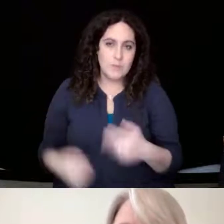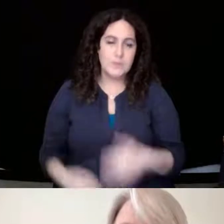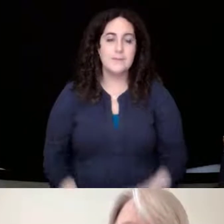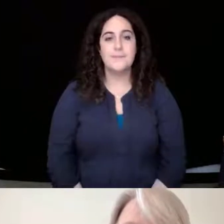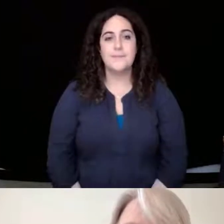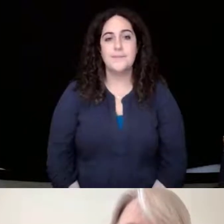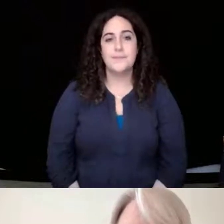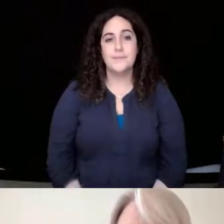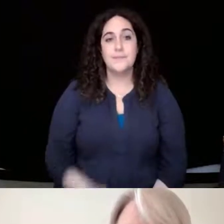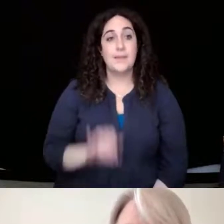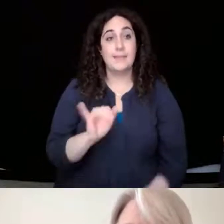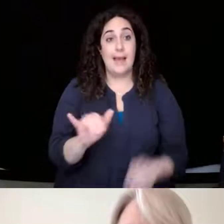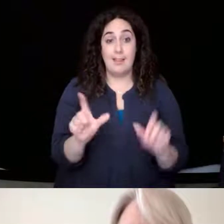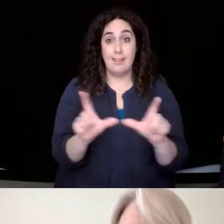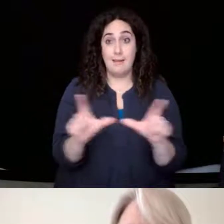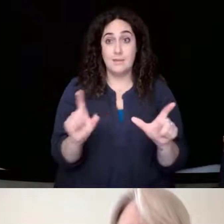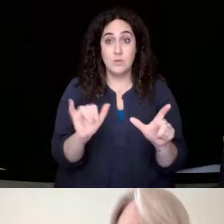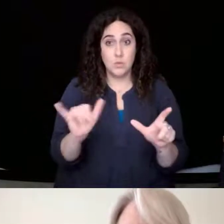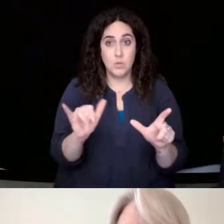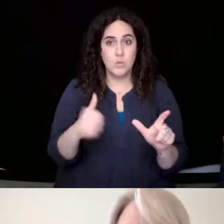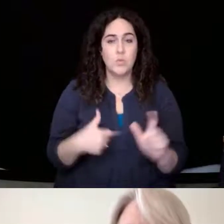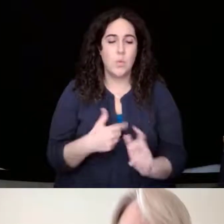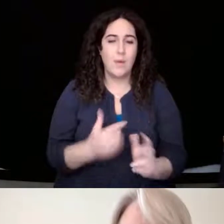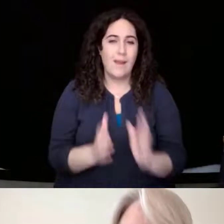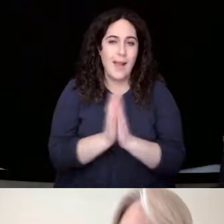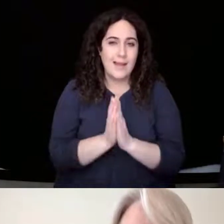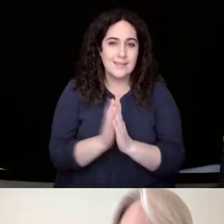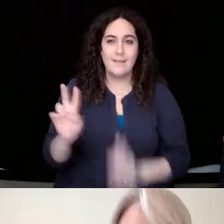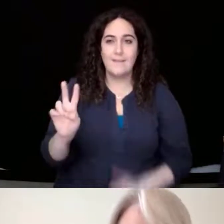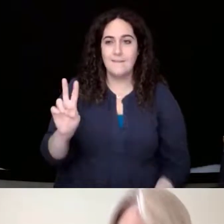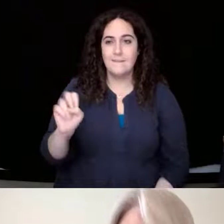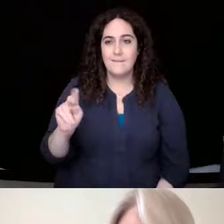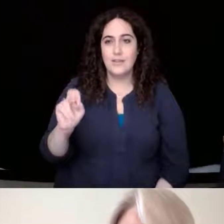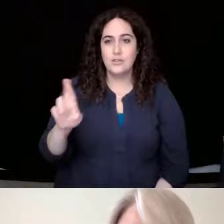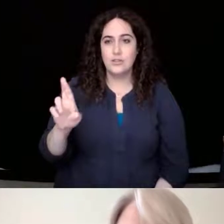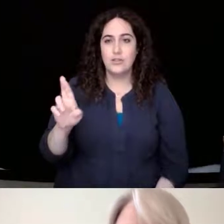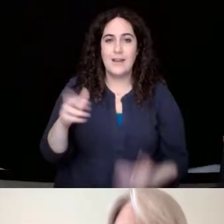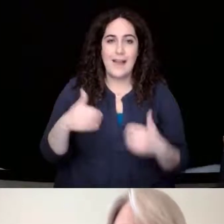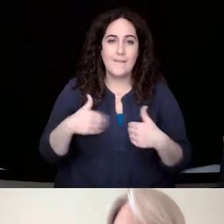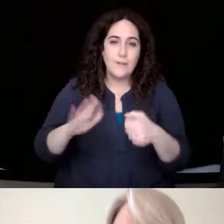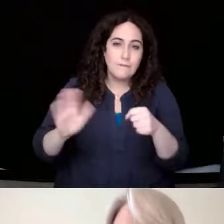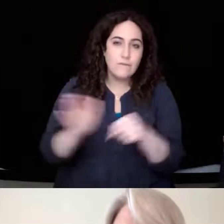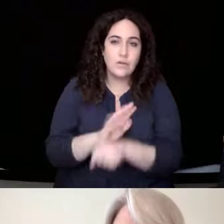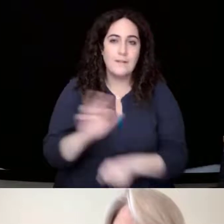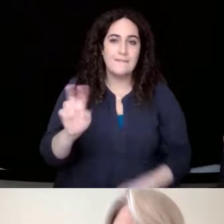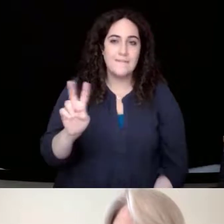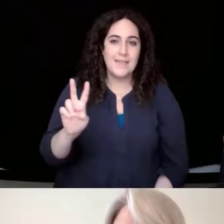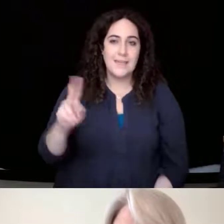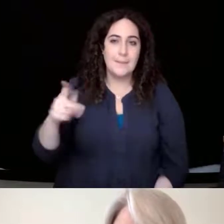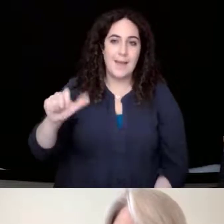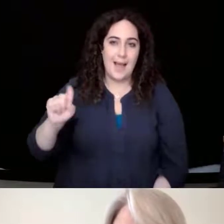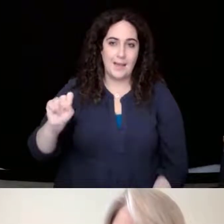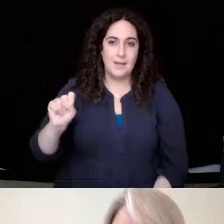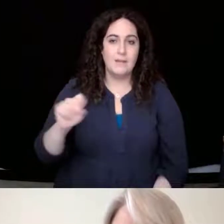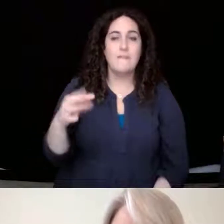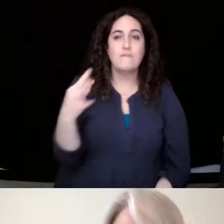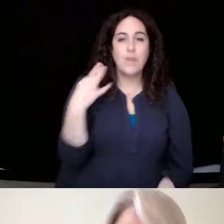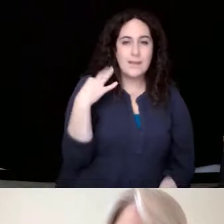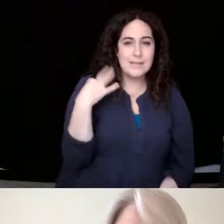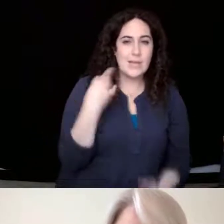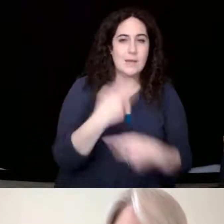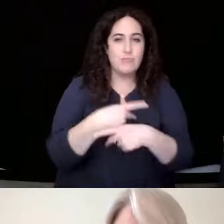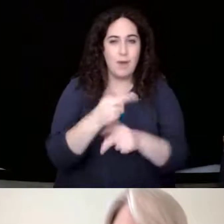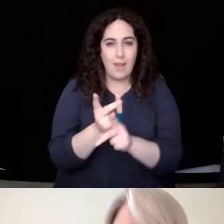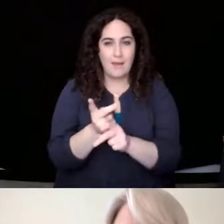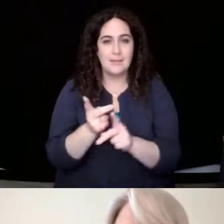license that the vendors provide a completed VPAT. The voluntary product accessibility